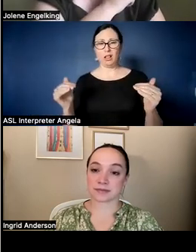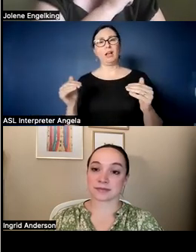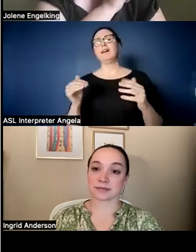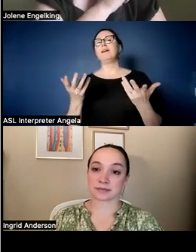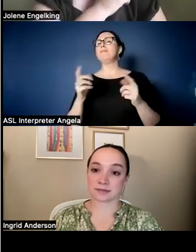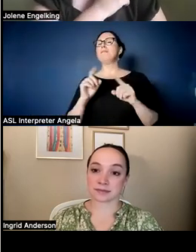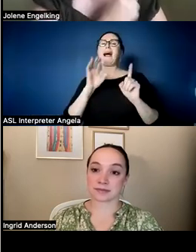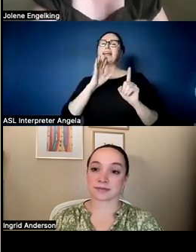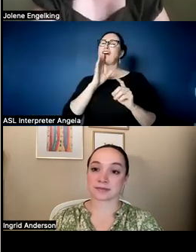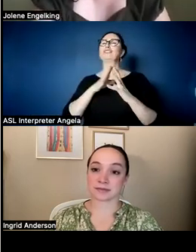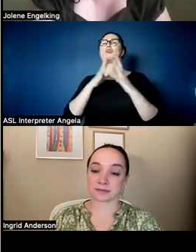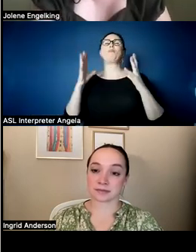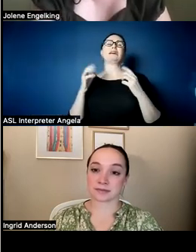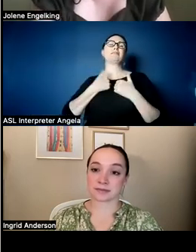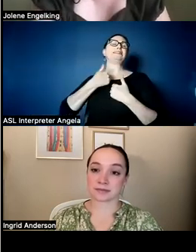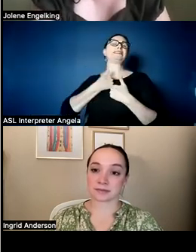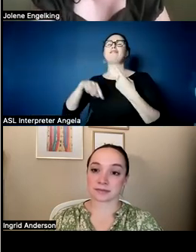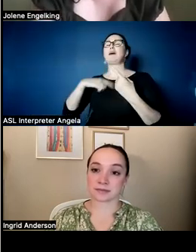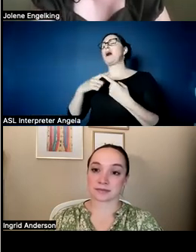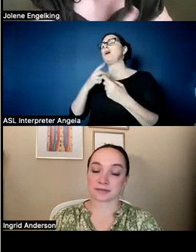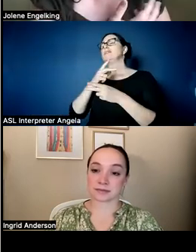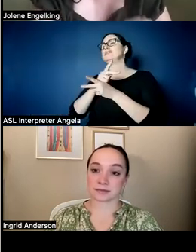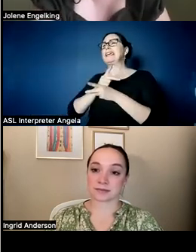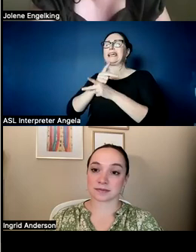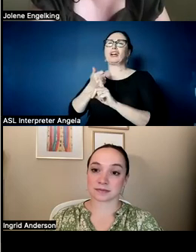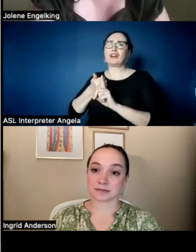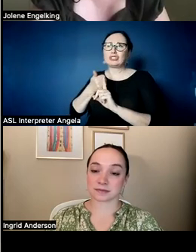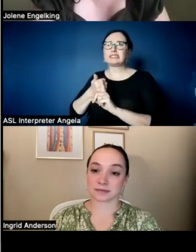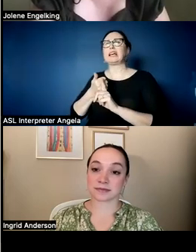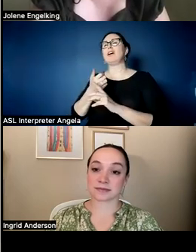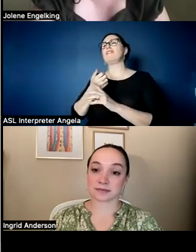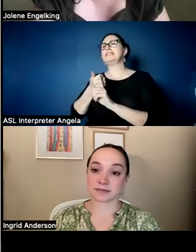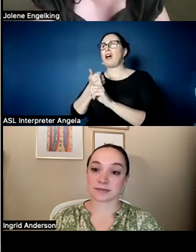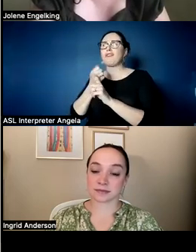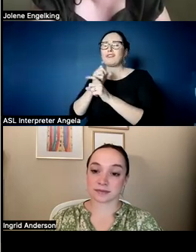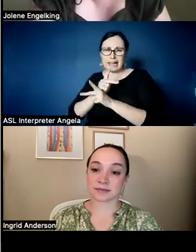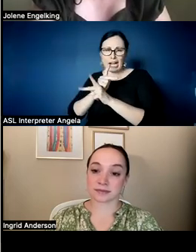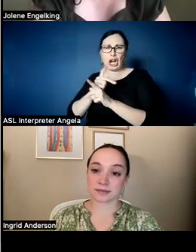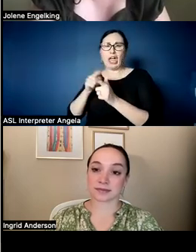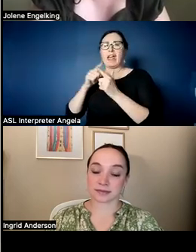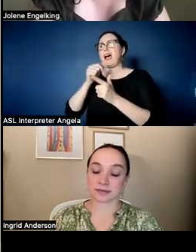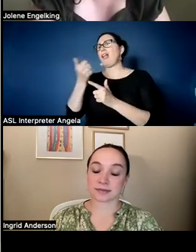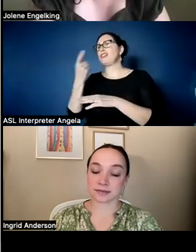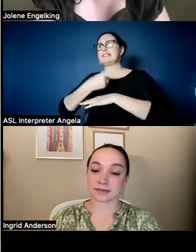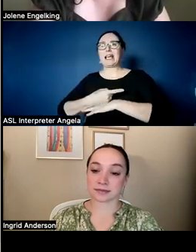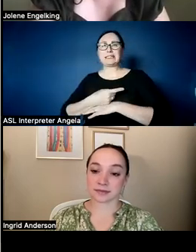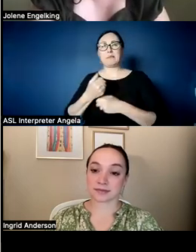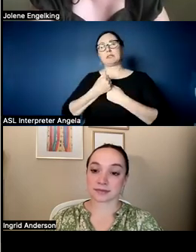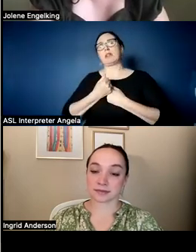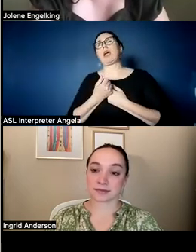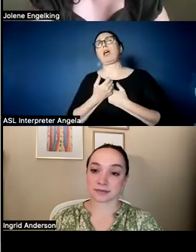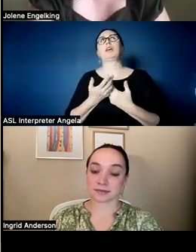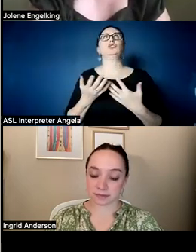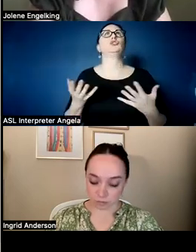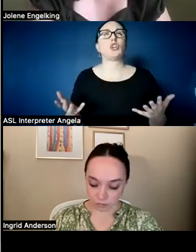self-care and community care, and then at the same point just be utterly dragged out on some days, right? Which to an extent